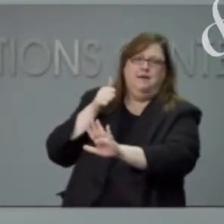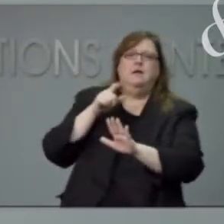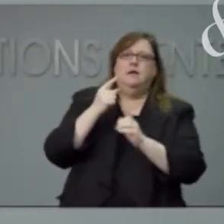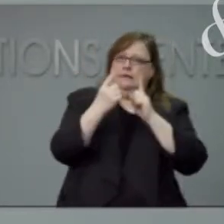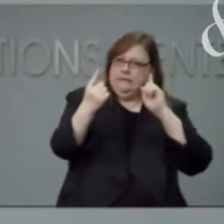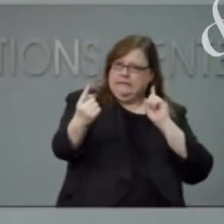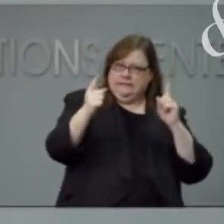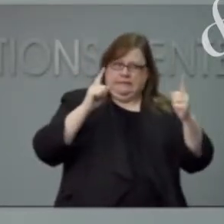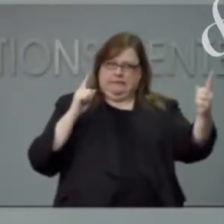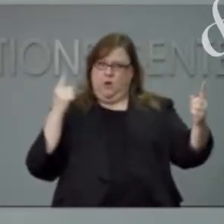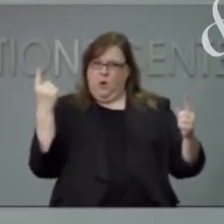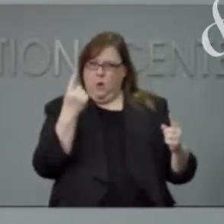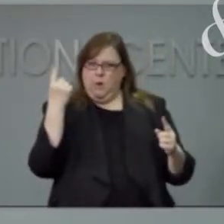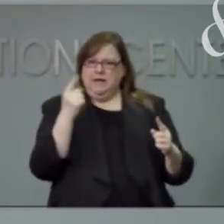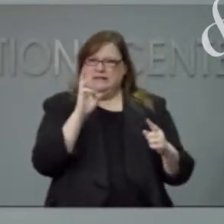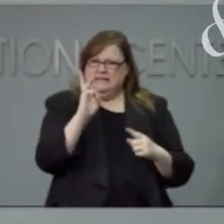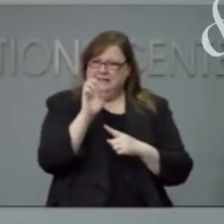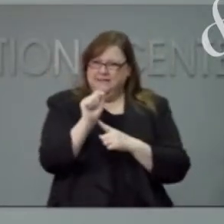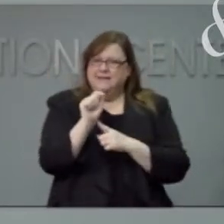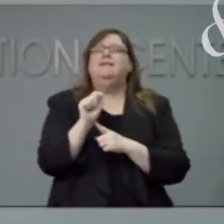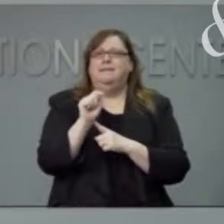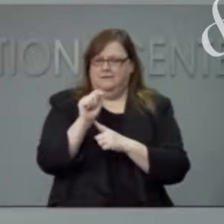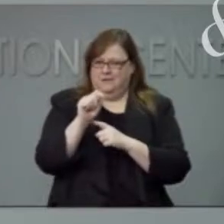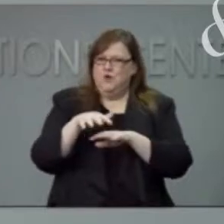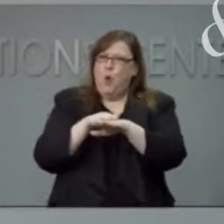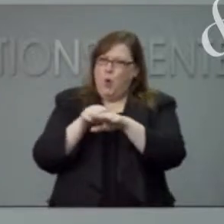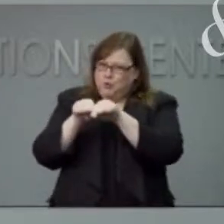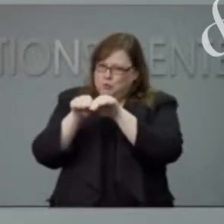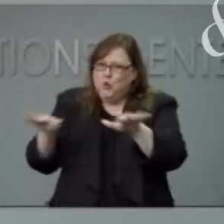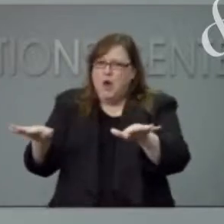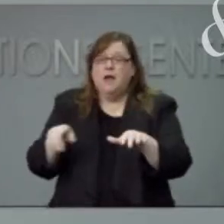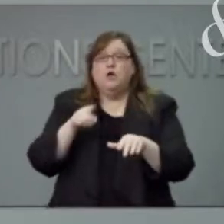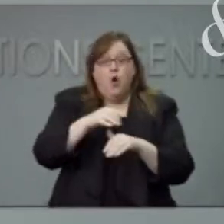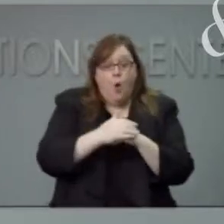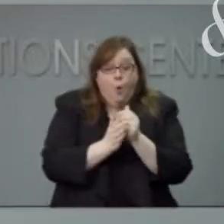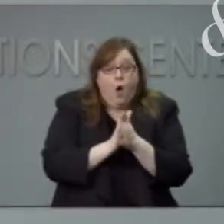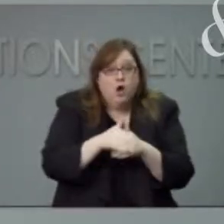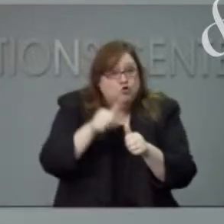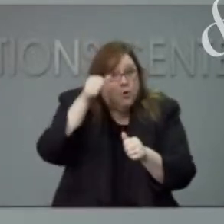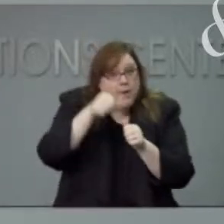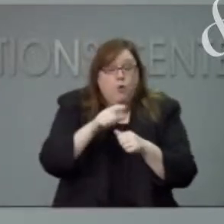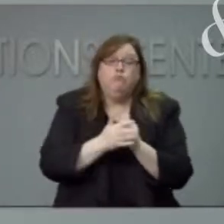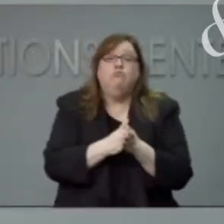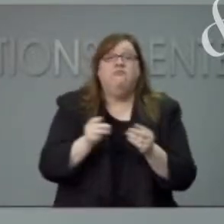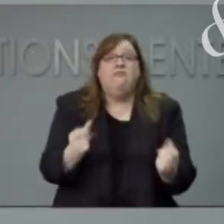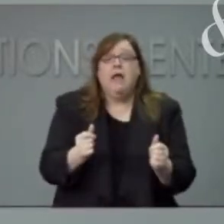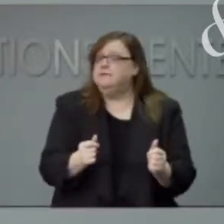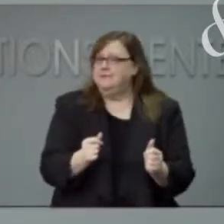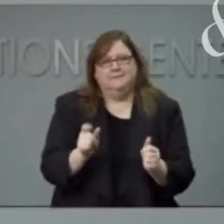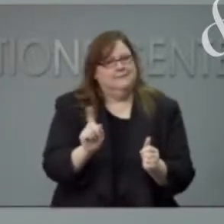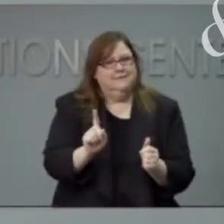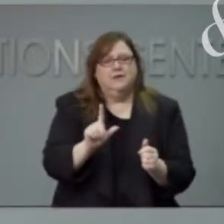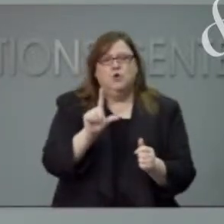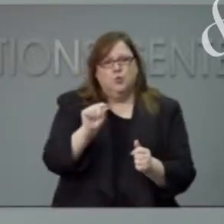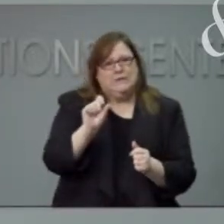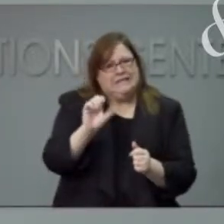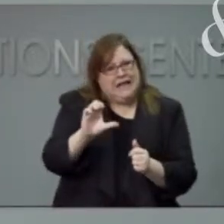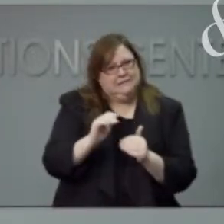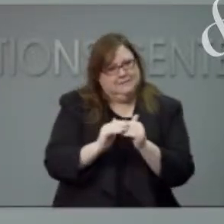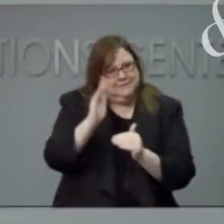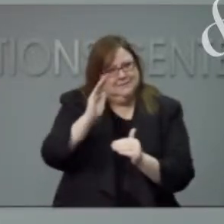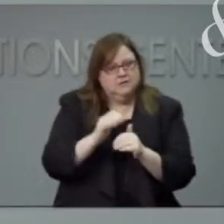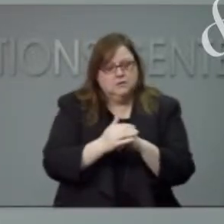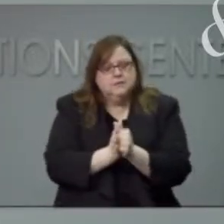for at least 20 seconds with soap and water slows the spread. Doing them all together will keep us